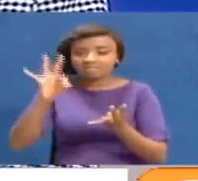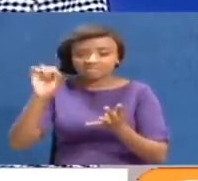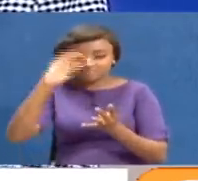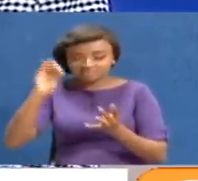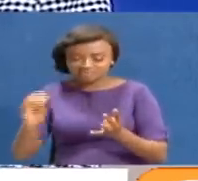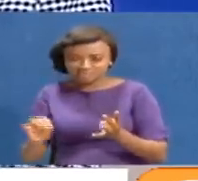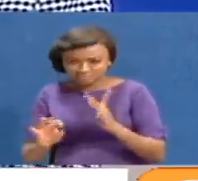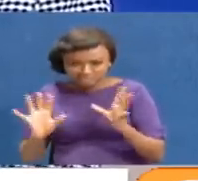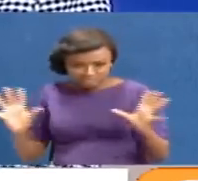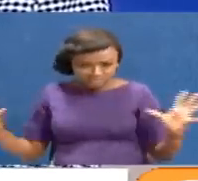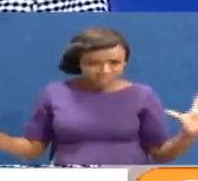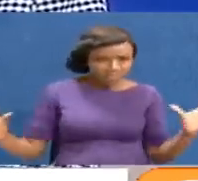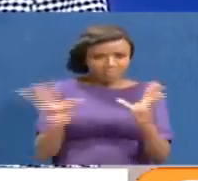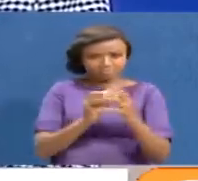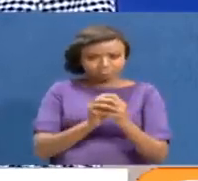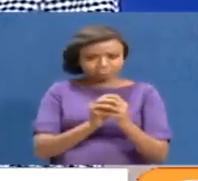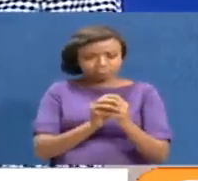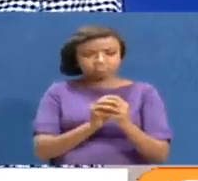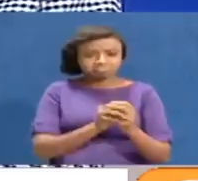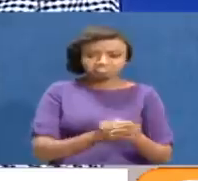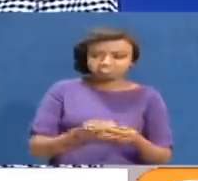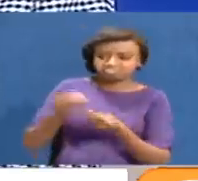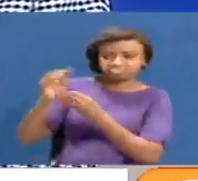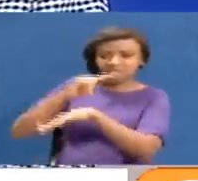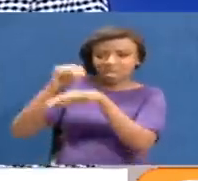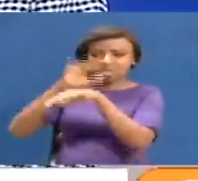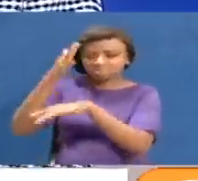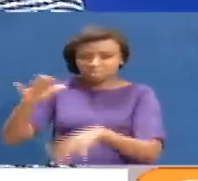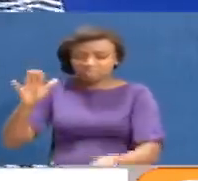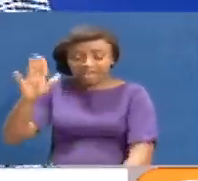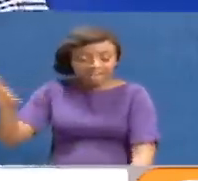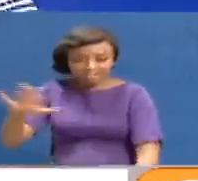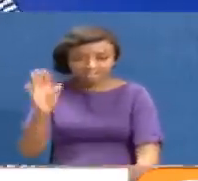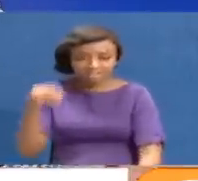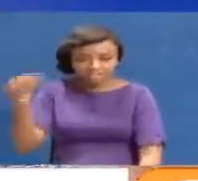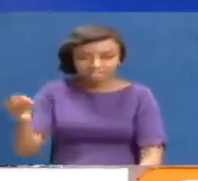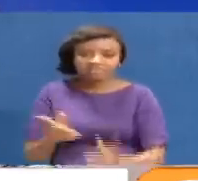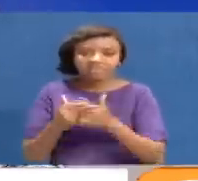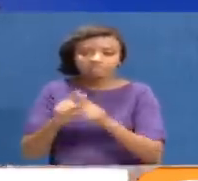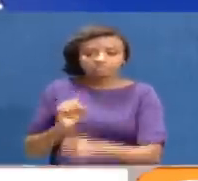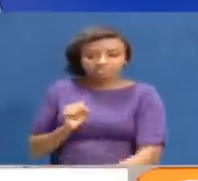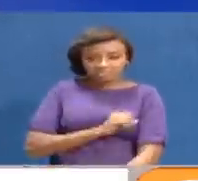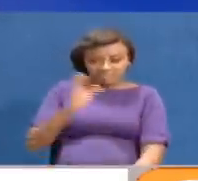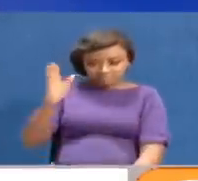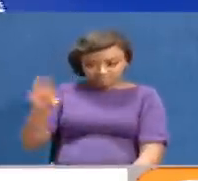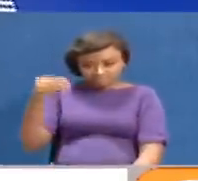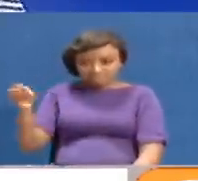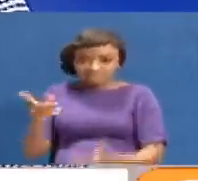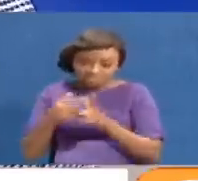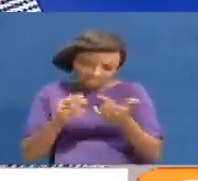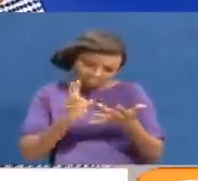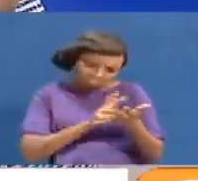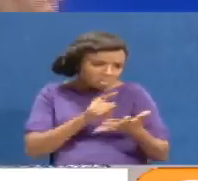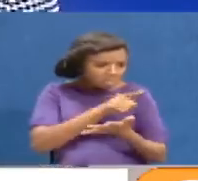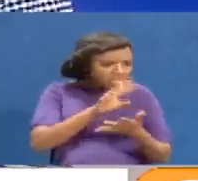then it comes to the National Assembly and the Senate to just confirm what the counties have done. Then we take it